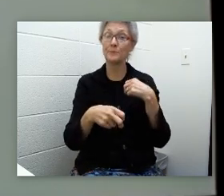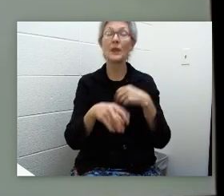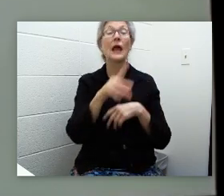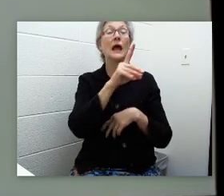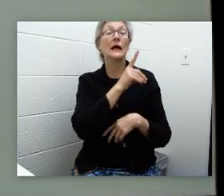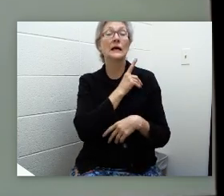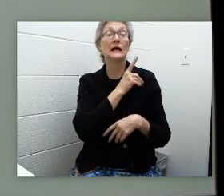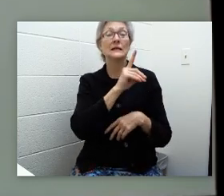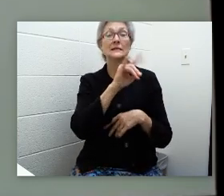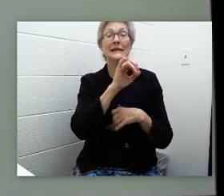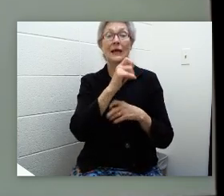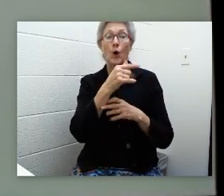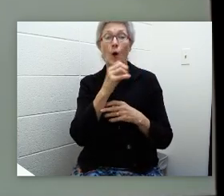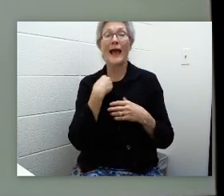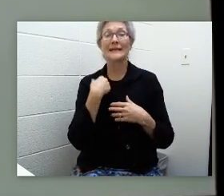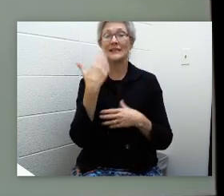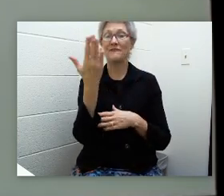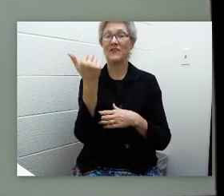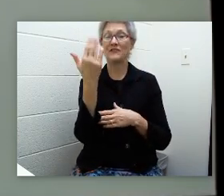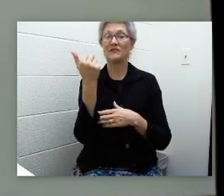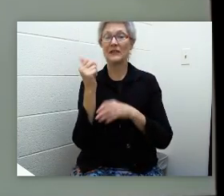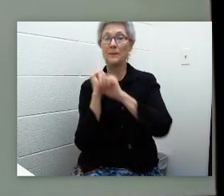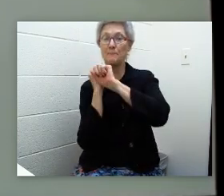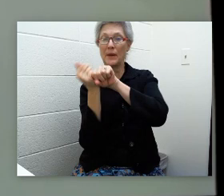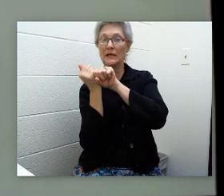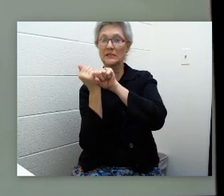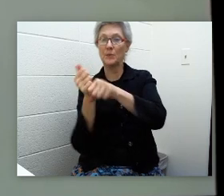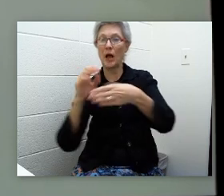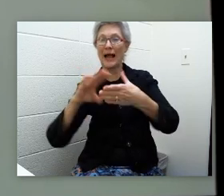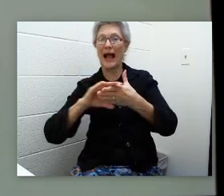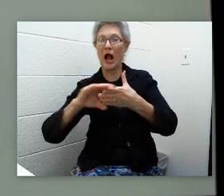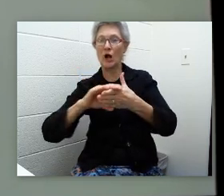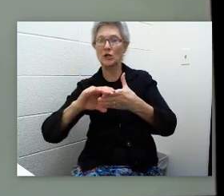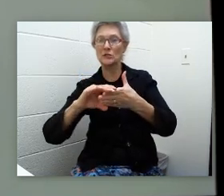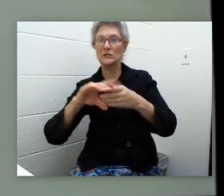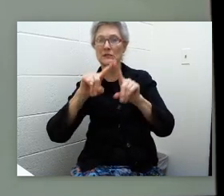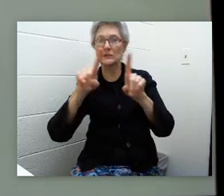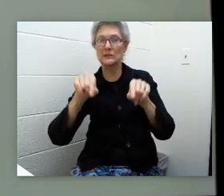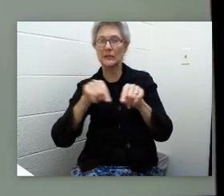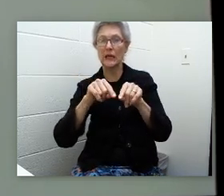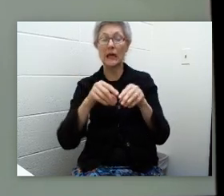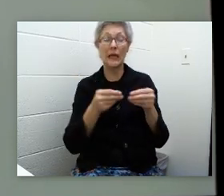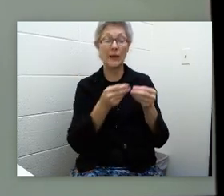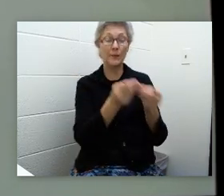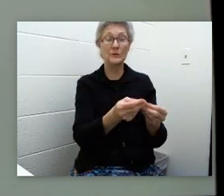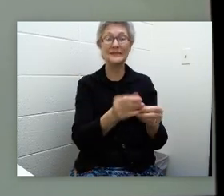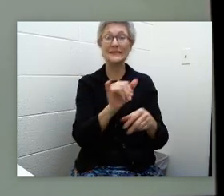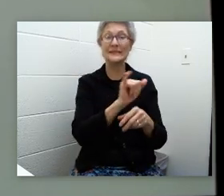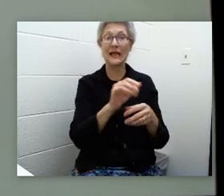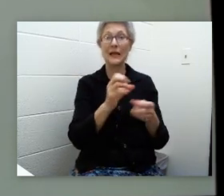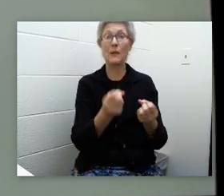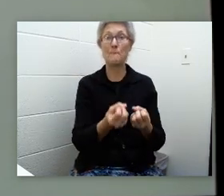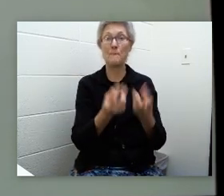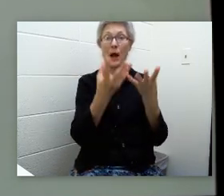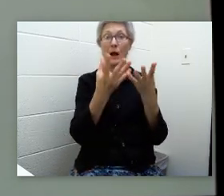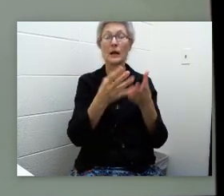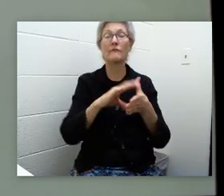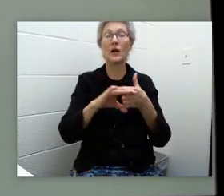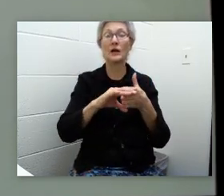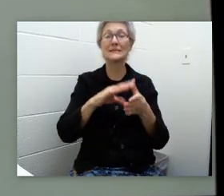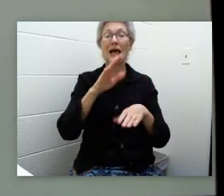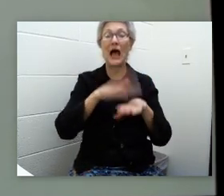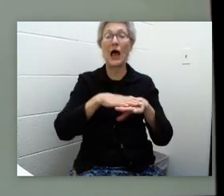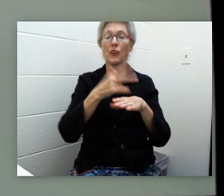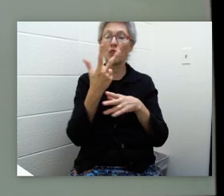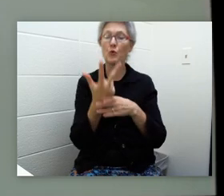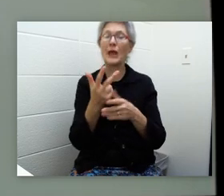Diego has 15 baseball cards. He puts the same number of cards on 3 pages